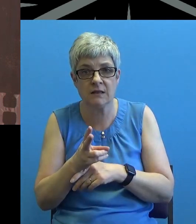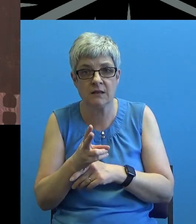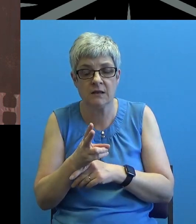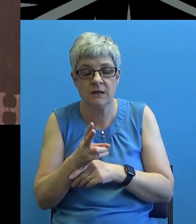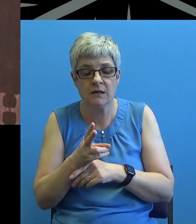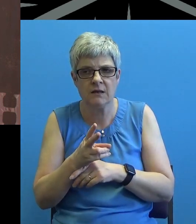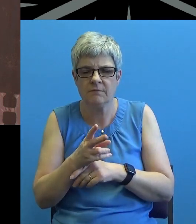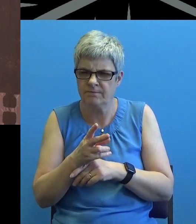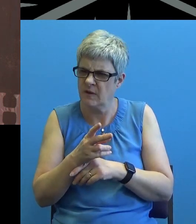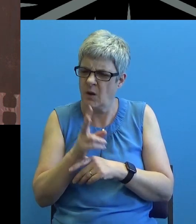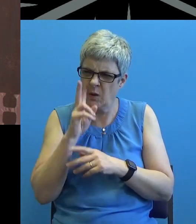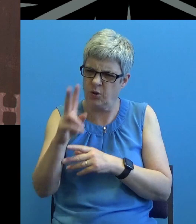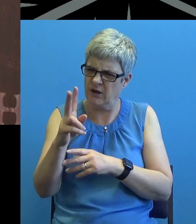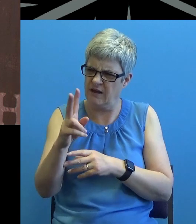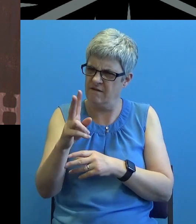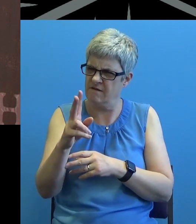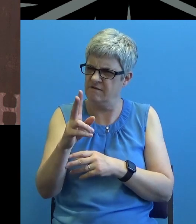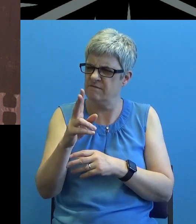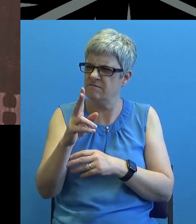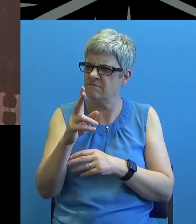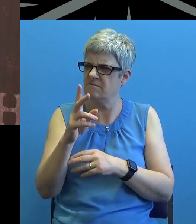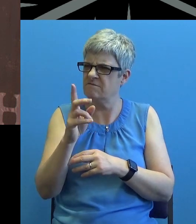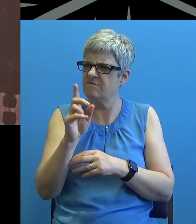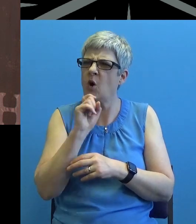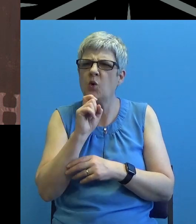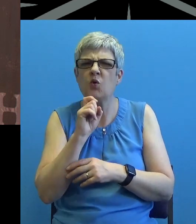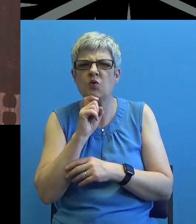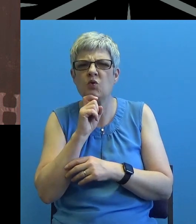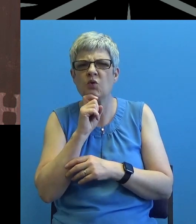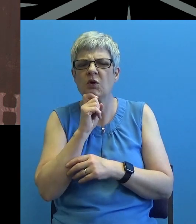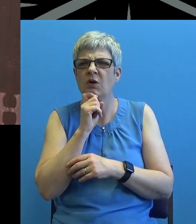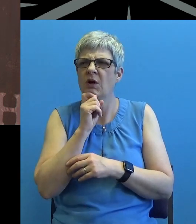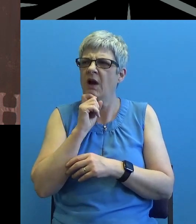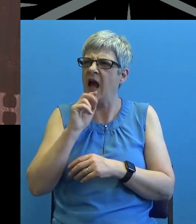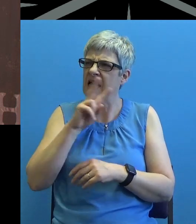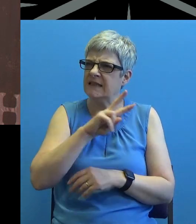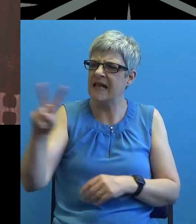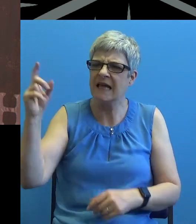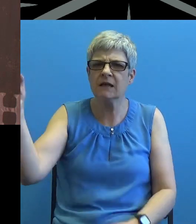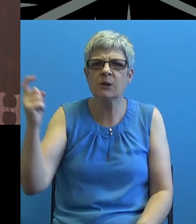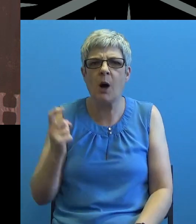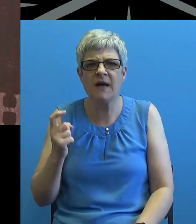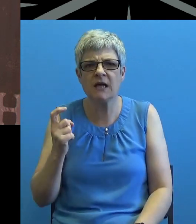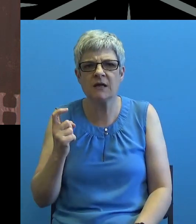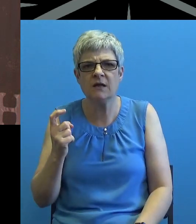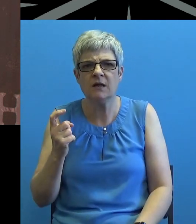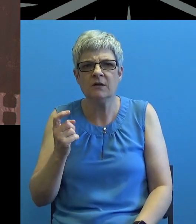Are we looking for this great, majestic second coming of Jesus to dash out our enemies?